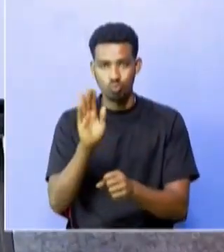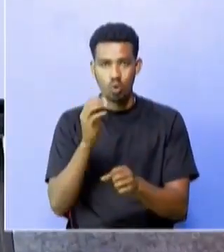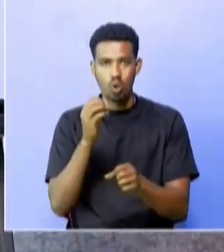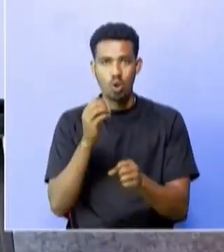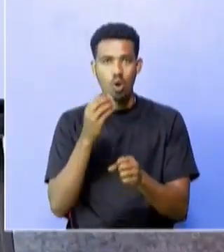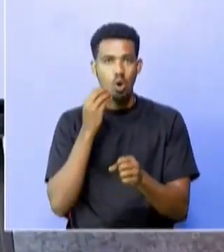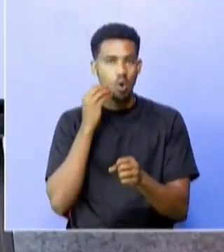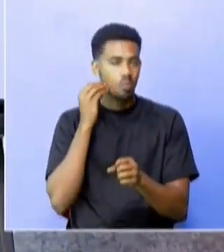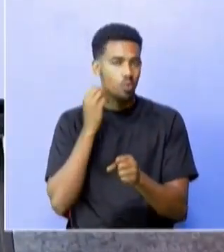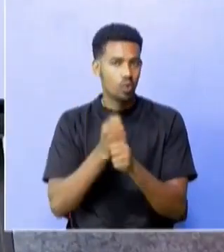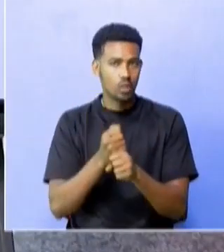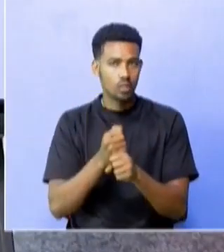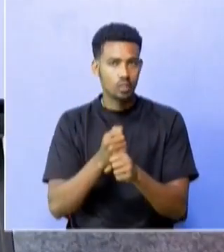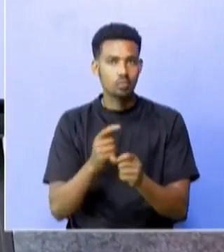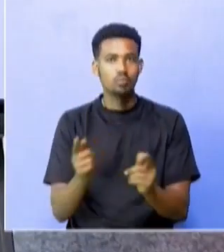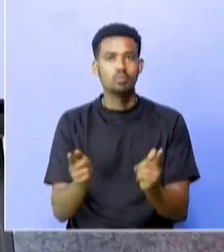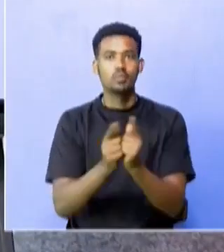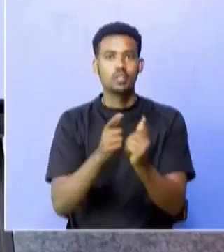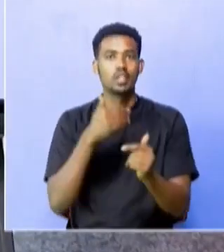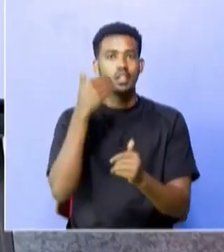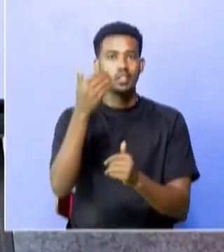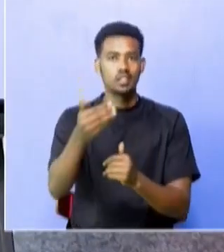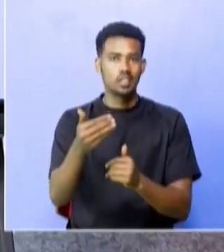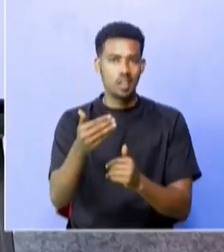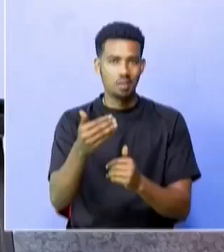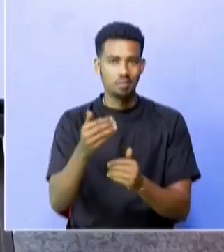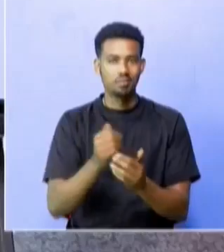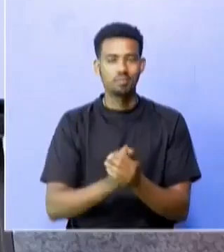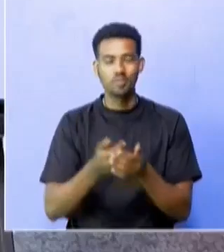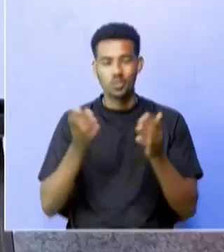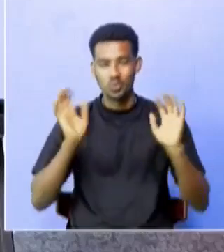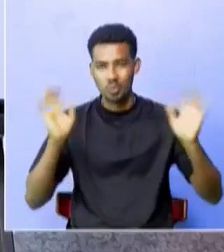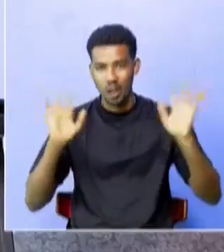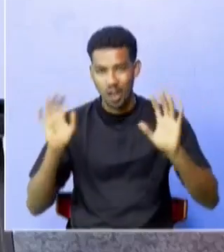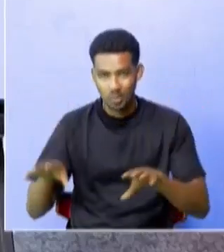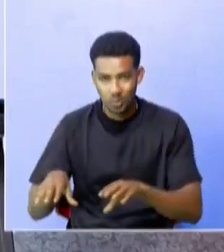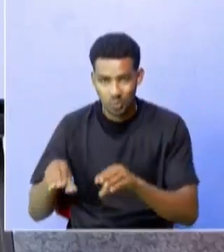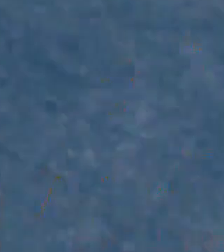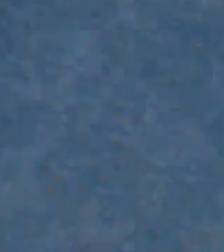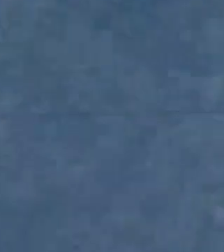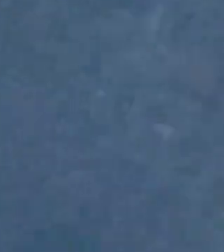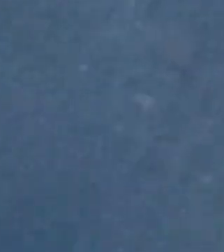time. Until that, see you students. Goodbye, students.